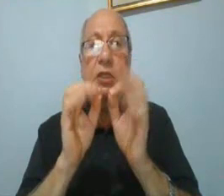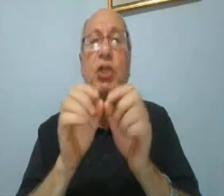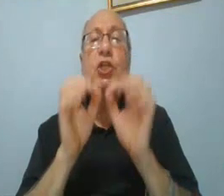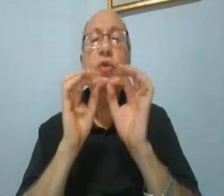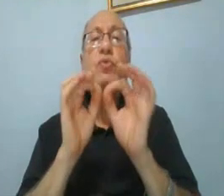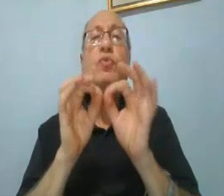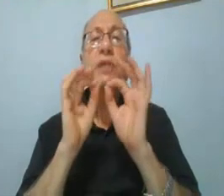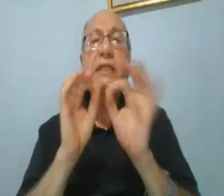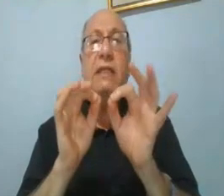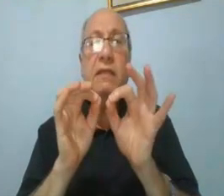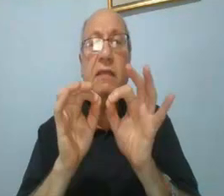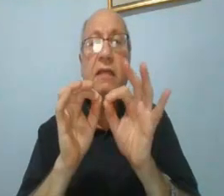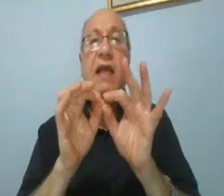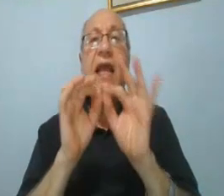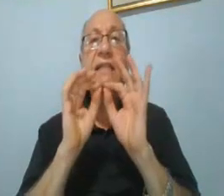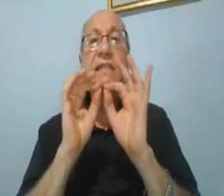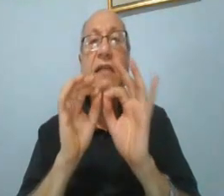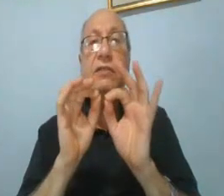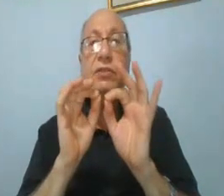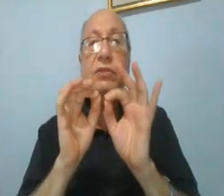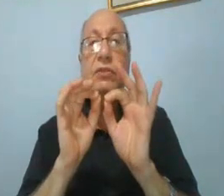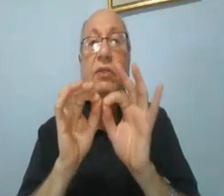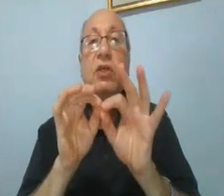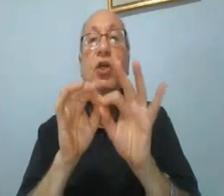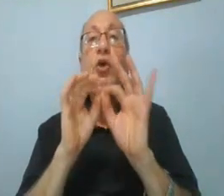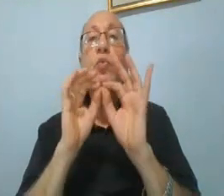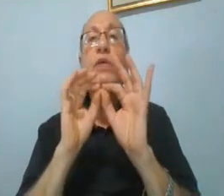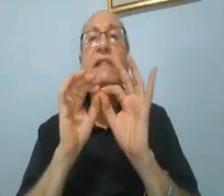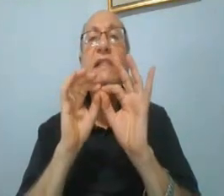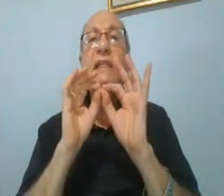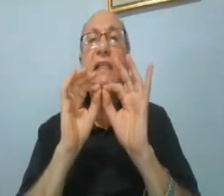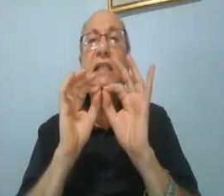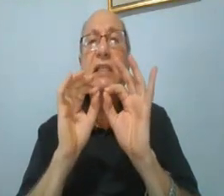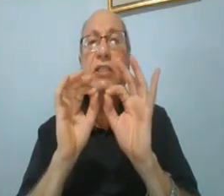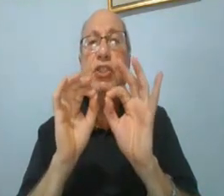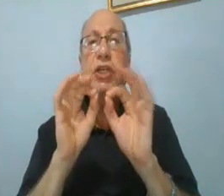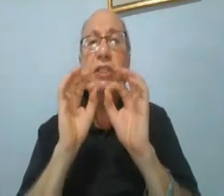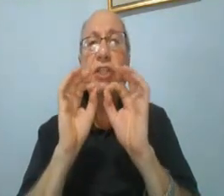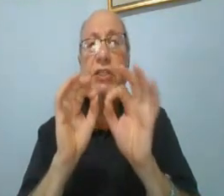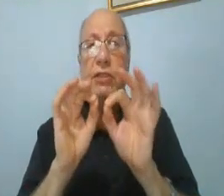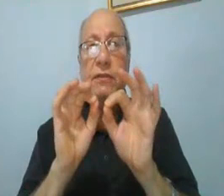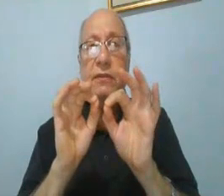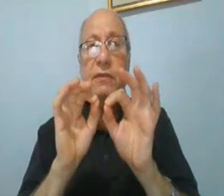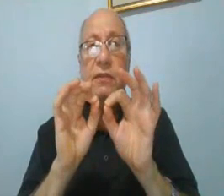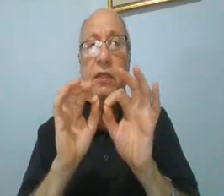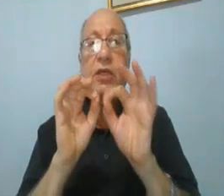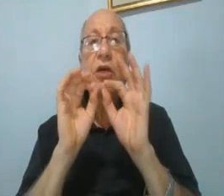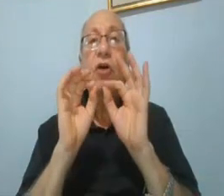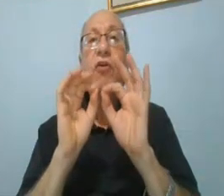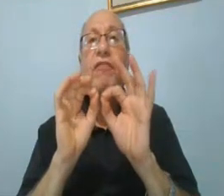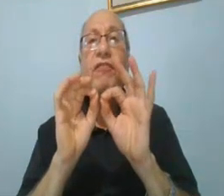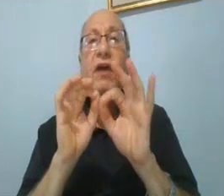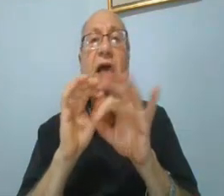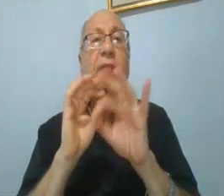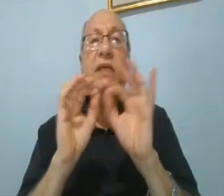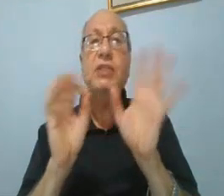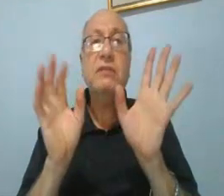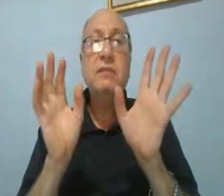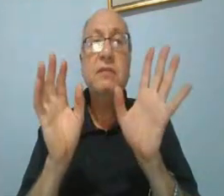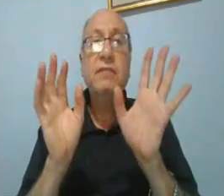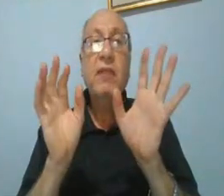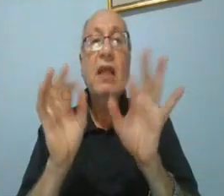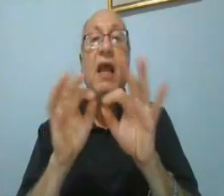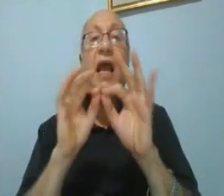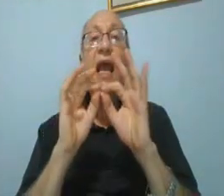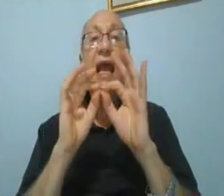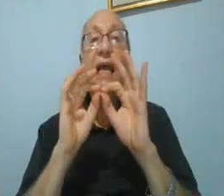Use new needle and syringe with each injection of a